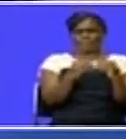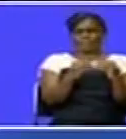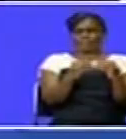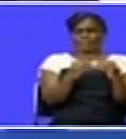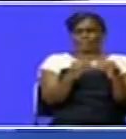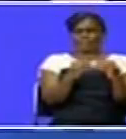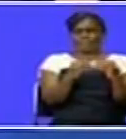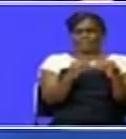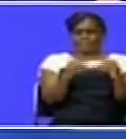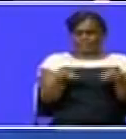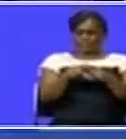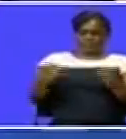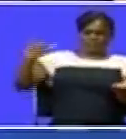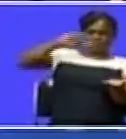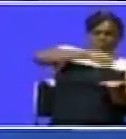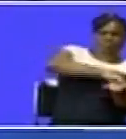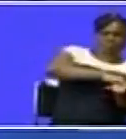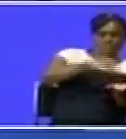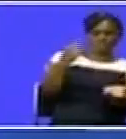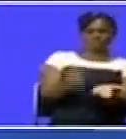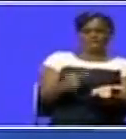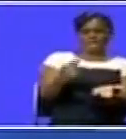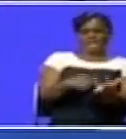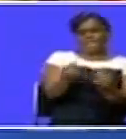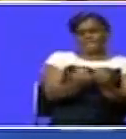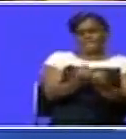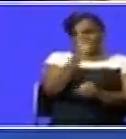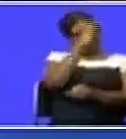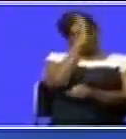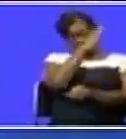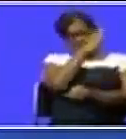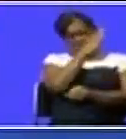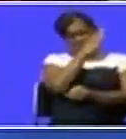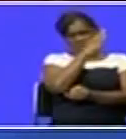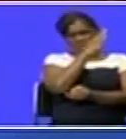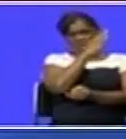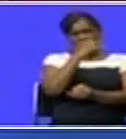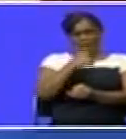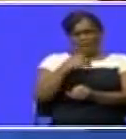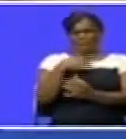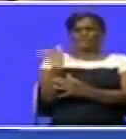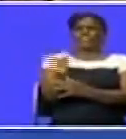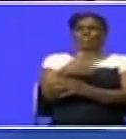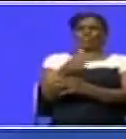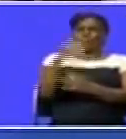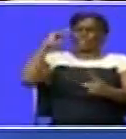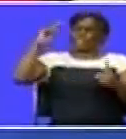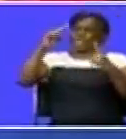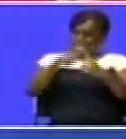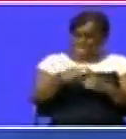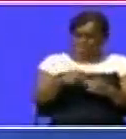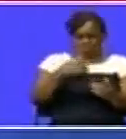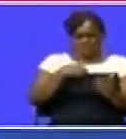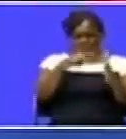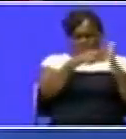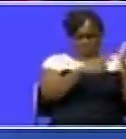and his subsequent arrival in Uganda Saturday mid-morning was a trip loaded with diplomatic intent to have